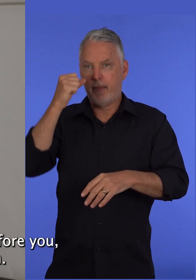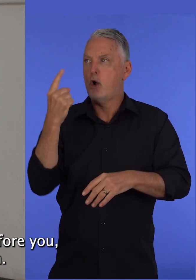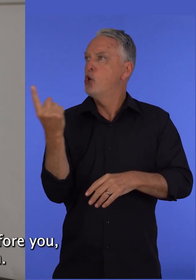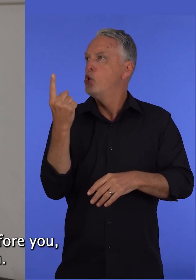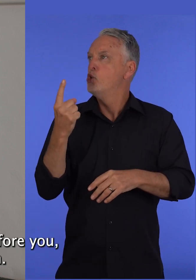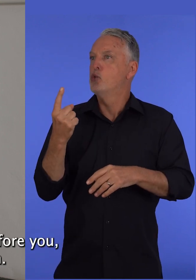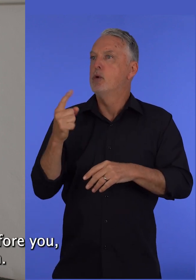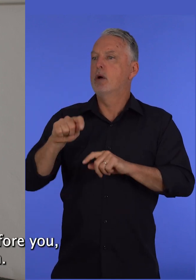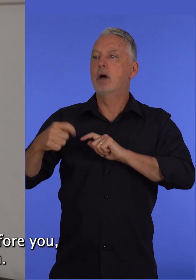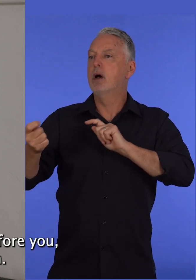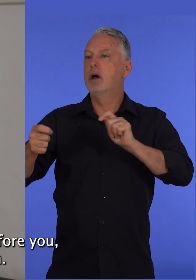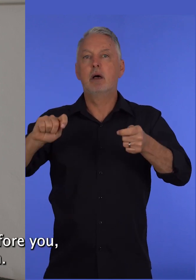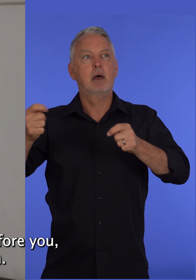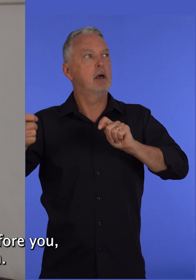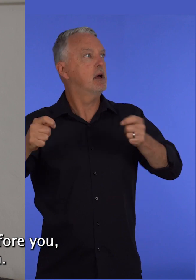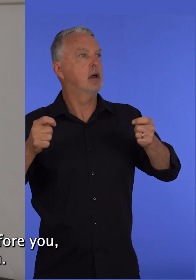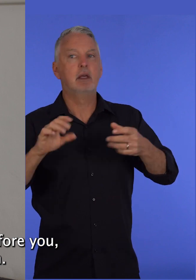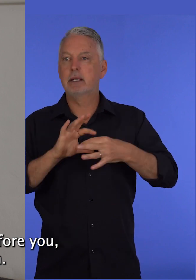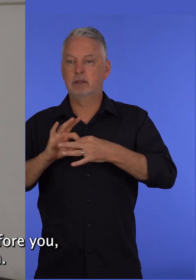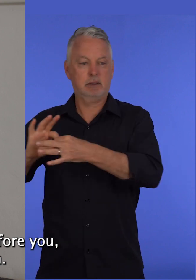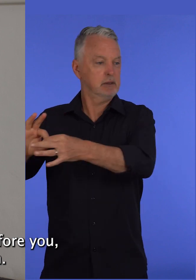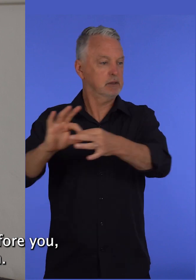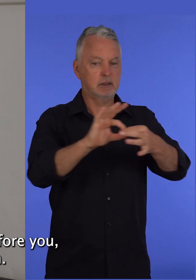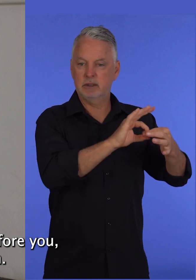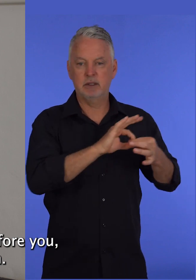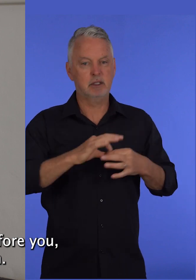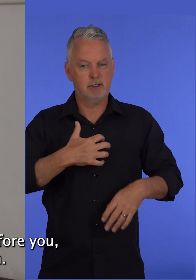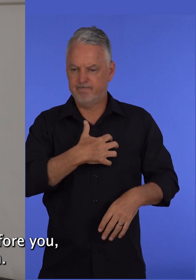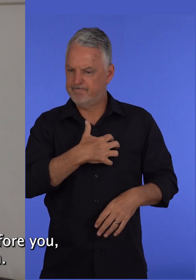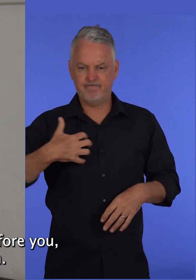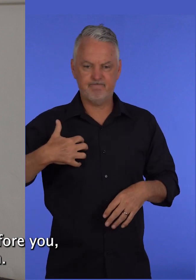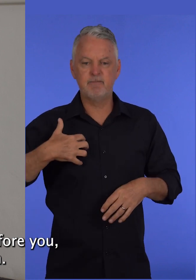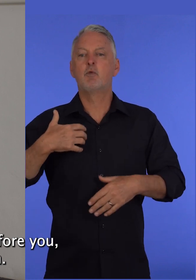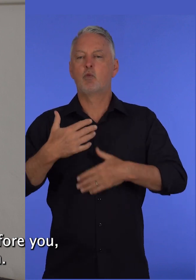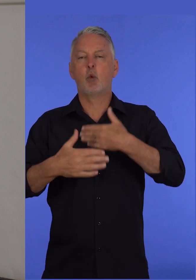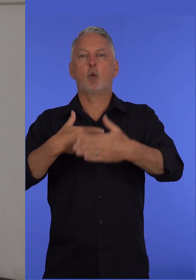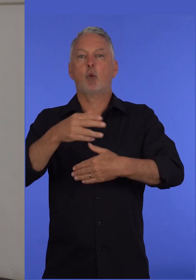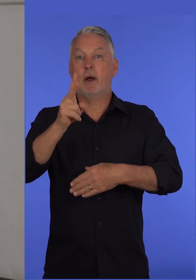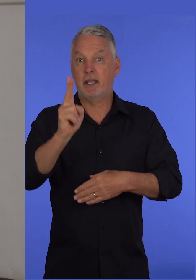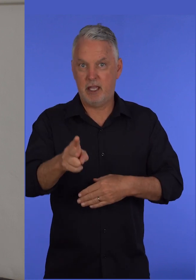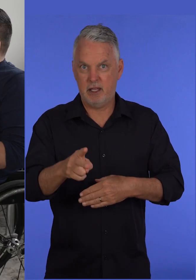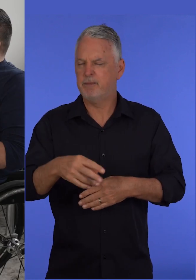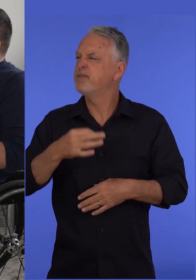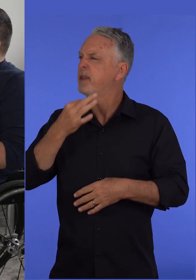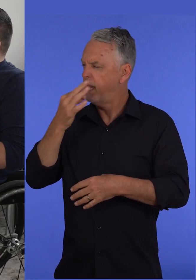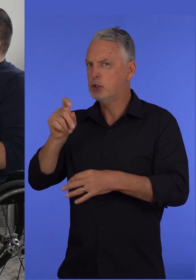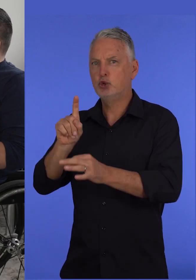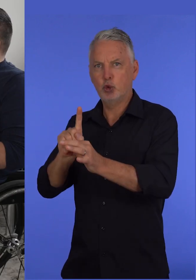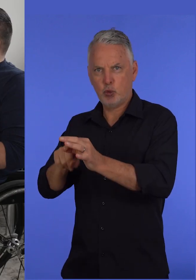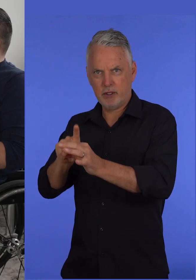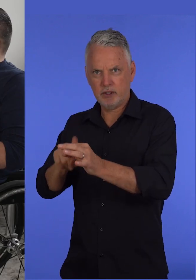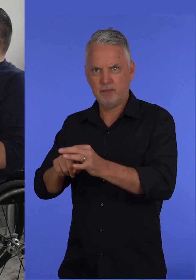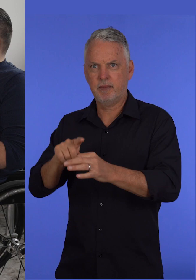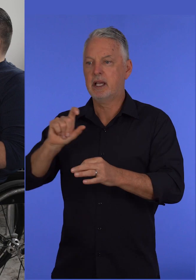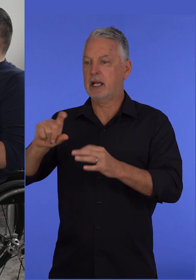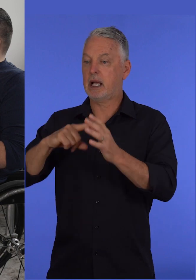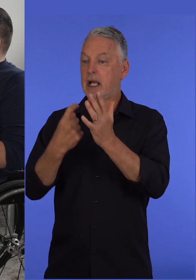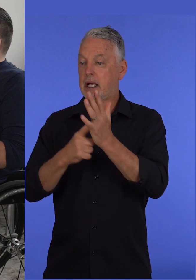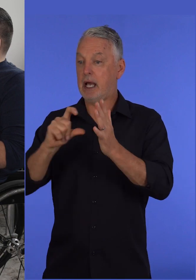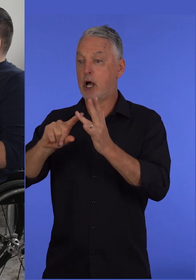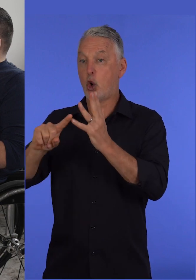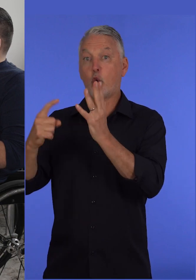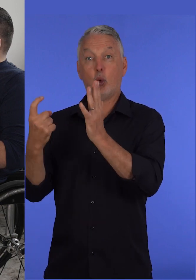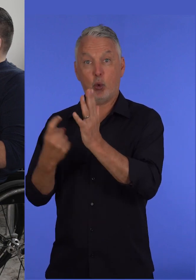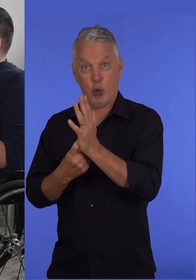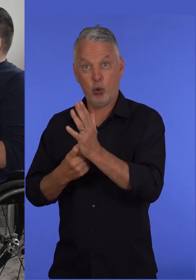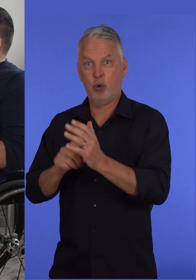fights that have happened before you, and regroup and go again. Well, let's go to Kokoda. Let's go